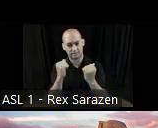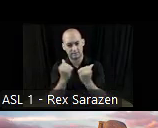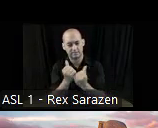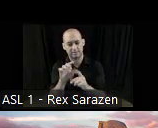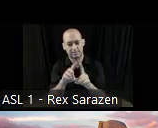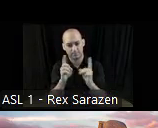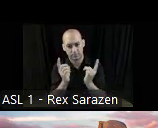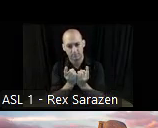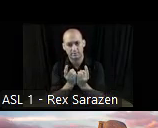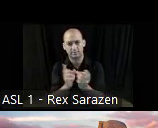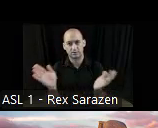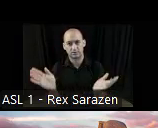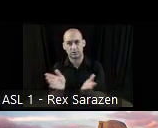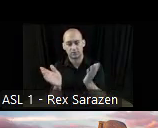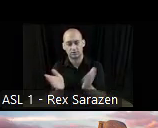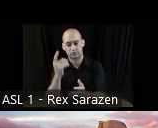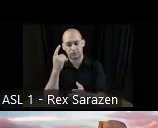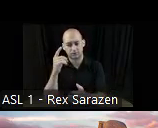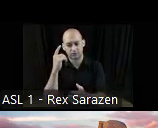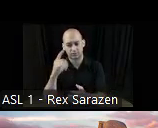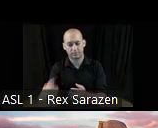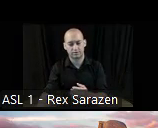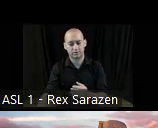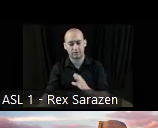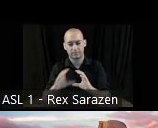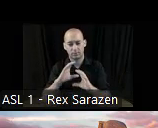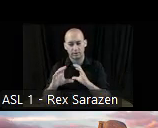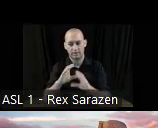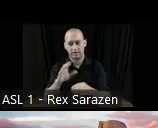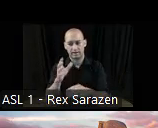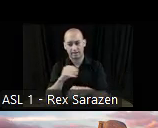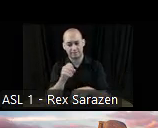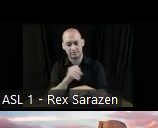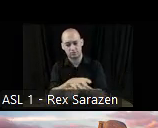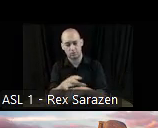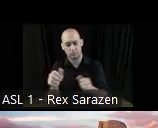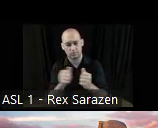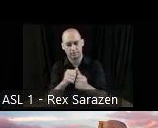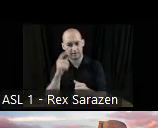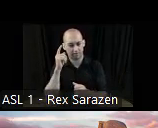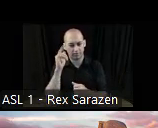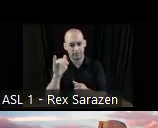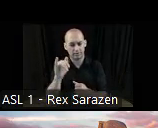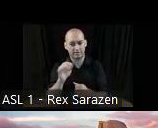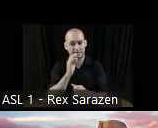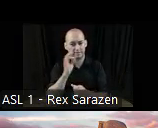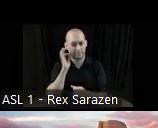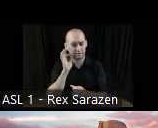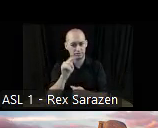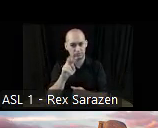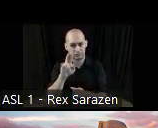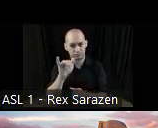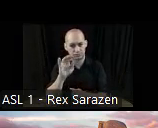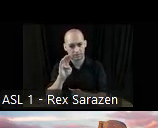departments are encouraged to communicate and consult with the California Indian tribes so we